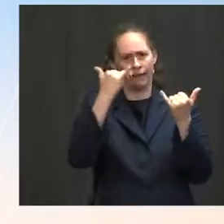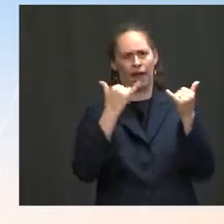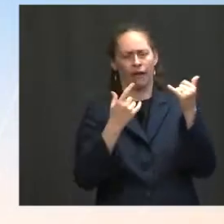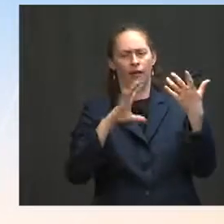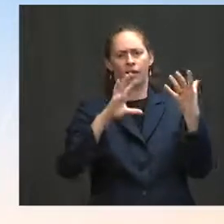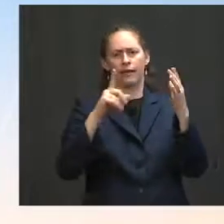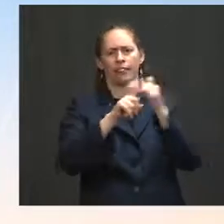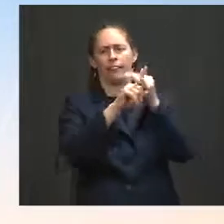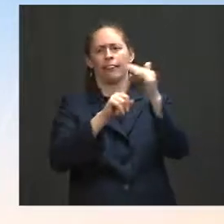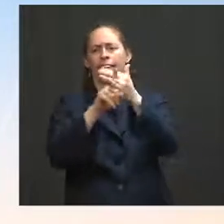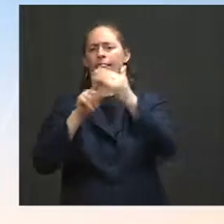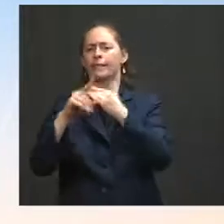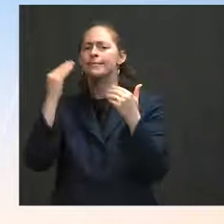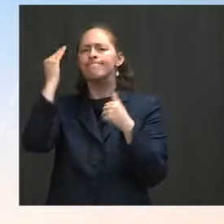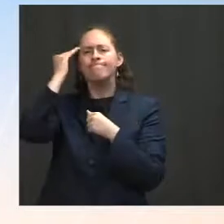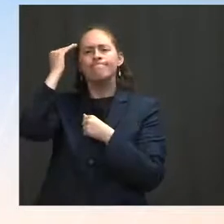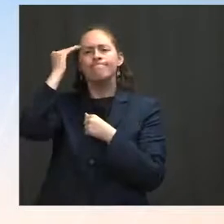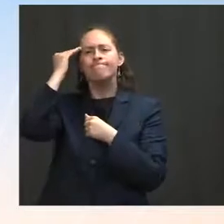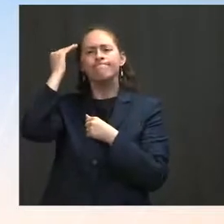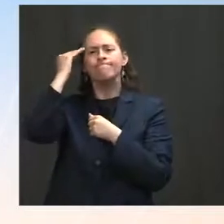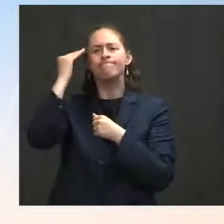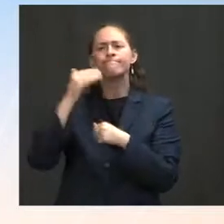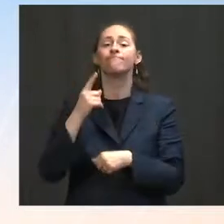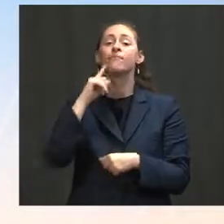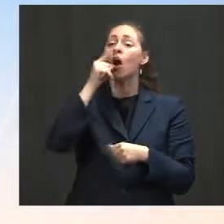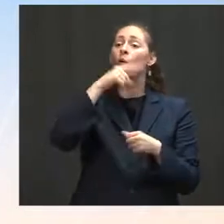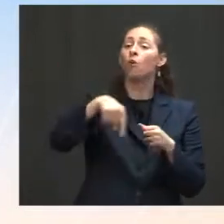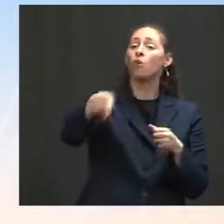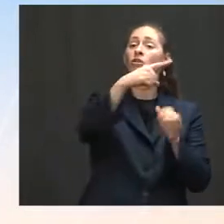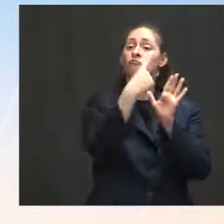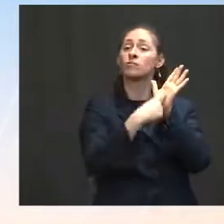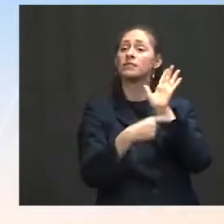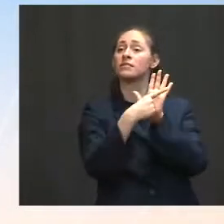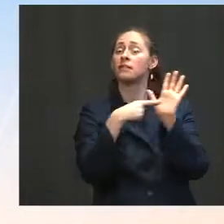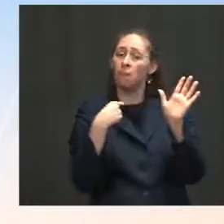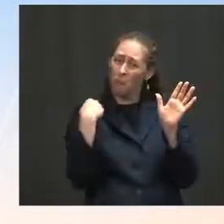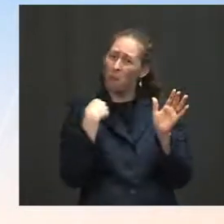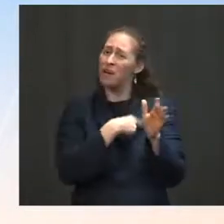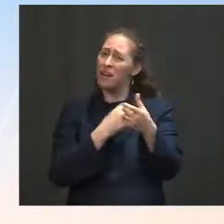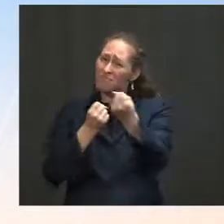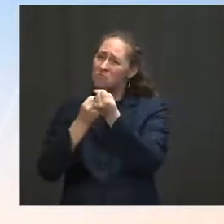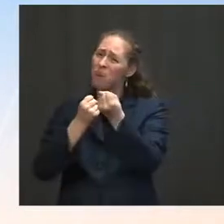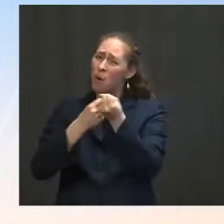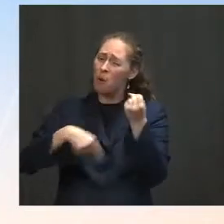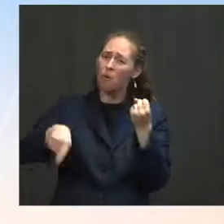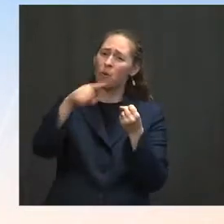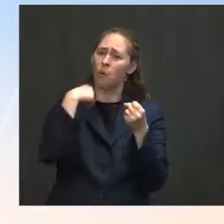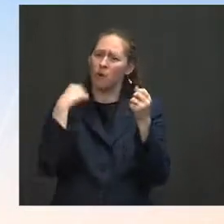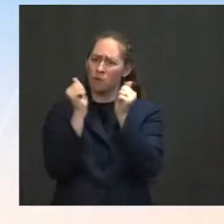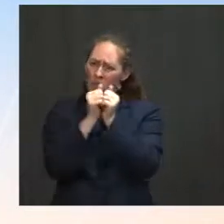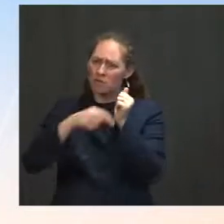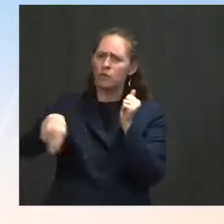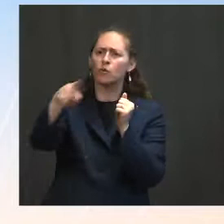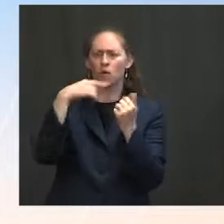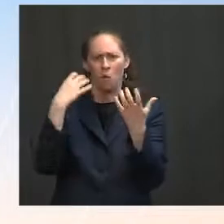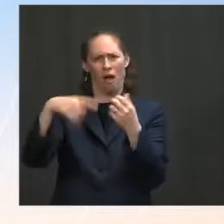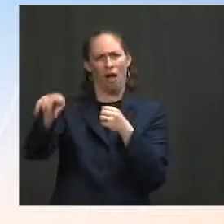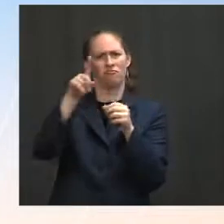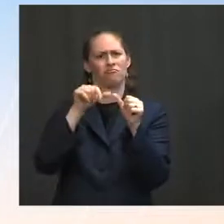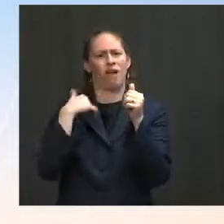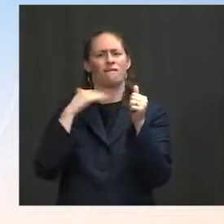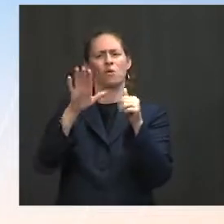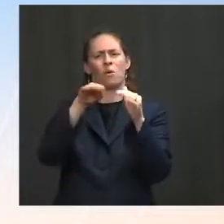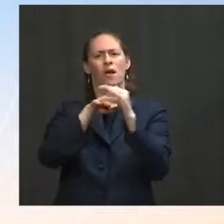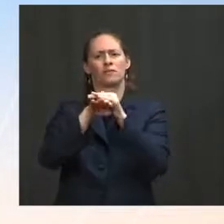to those who are critics, we stand with you in wanting to make voting more accessible around the country. And that's why the president signed